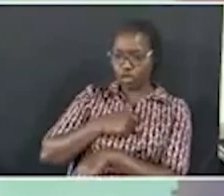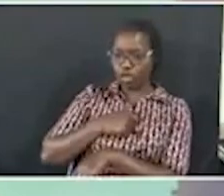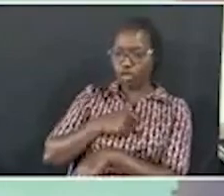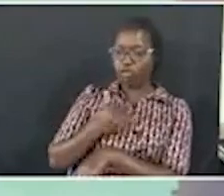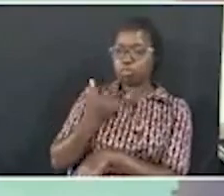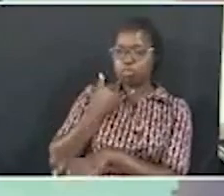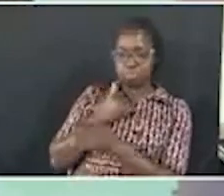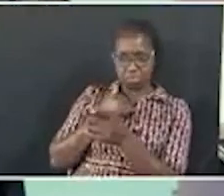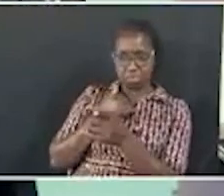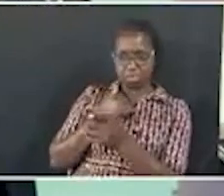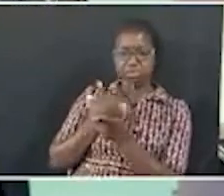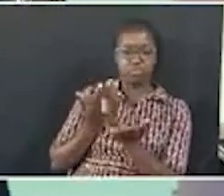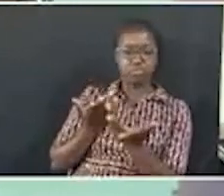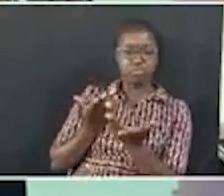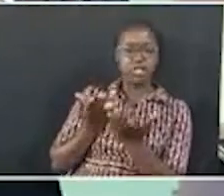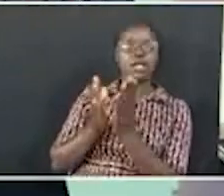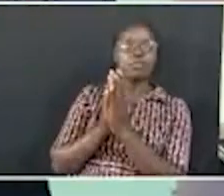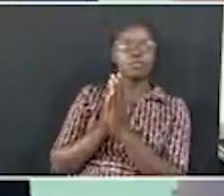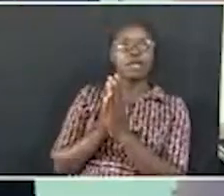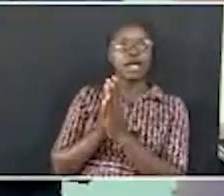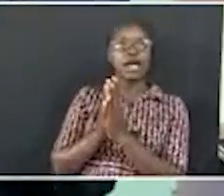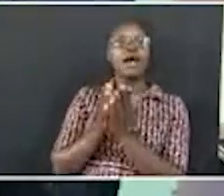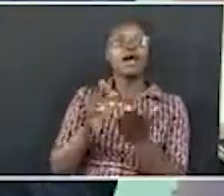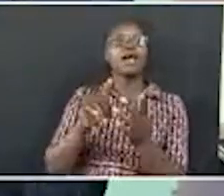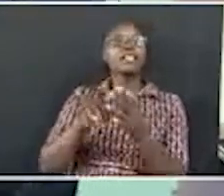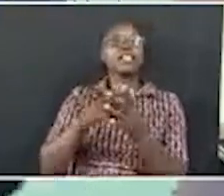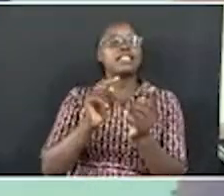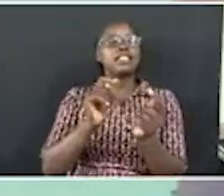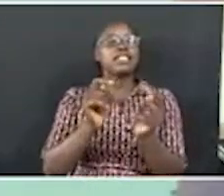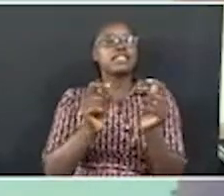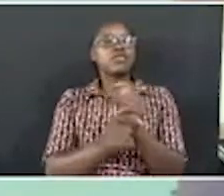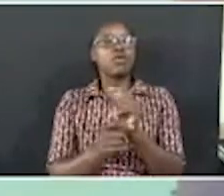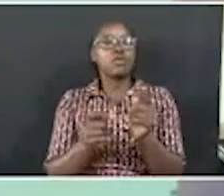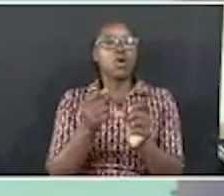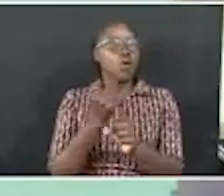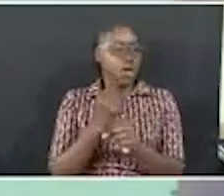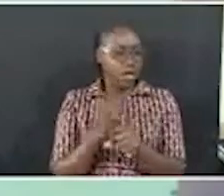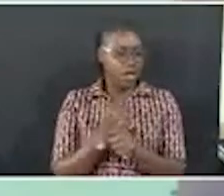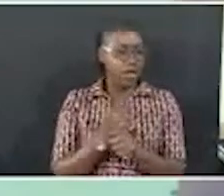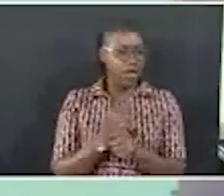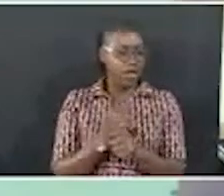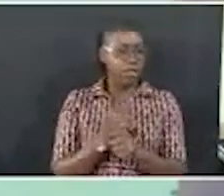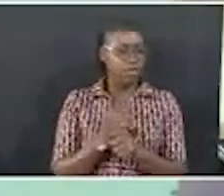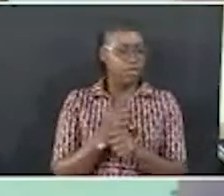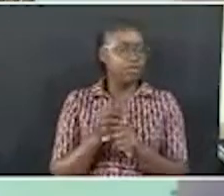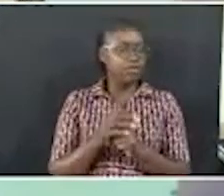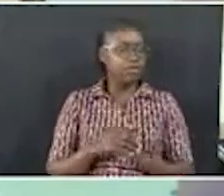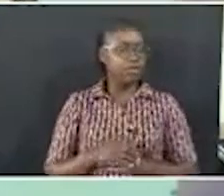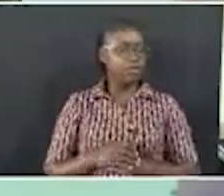you. Prayer has started the transforming work.